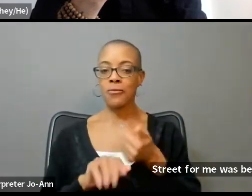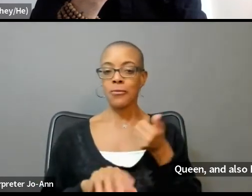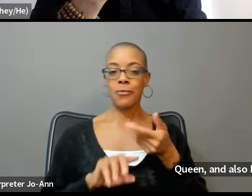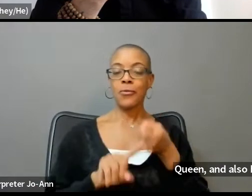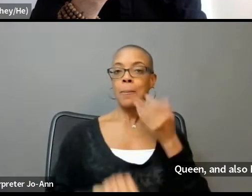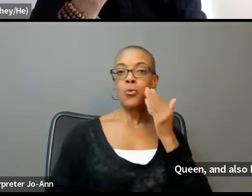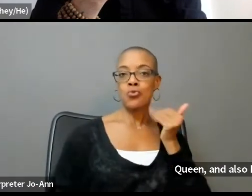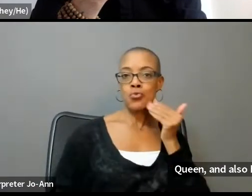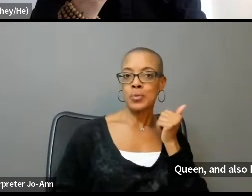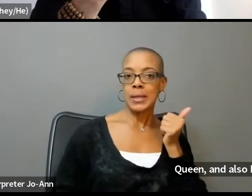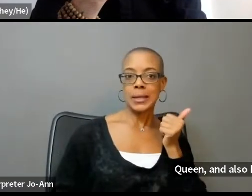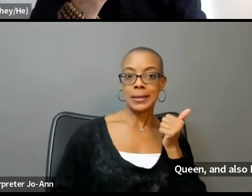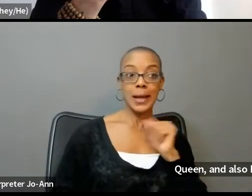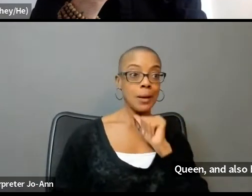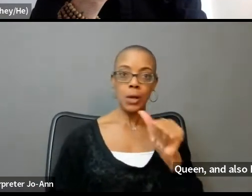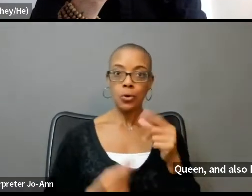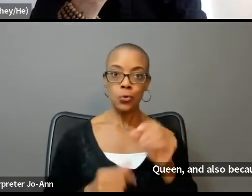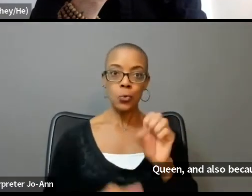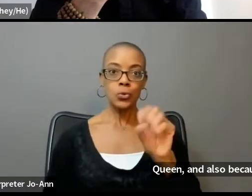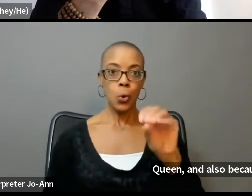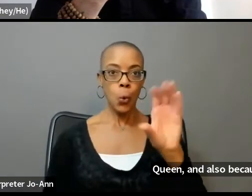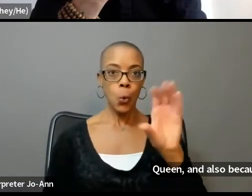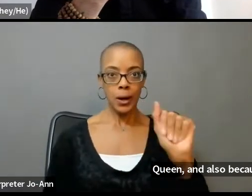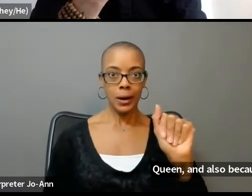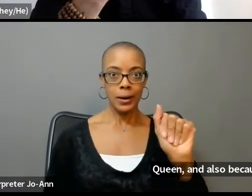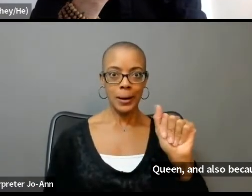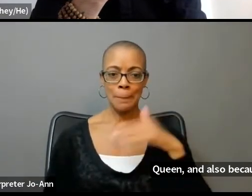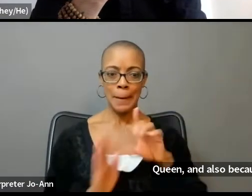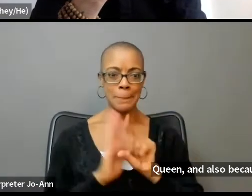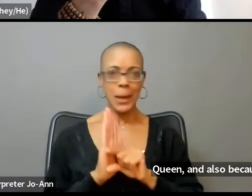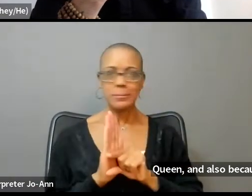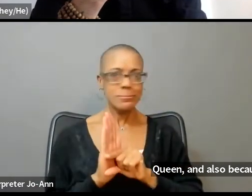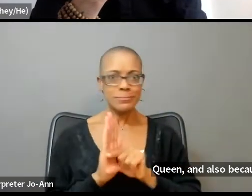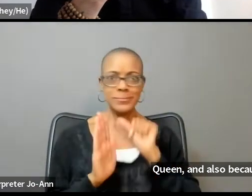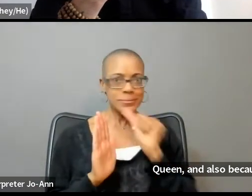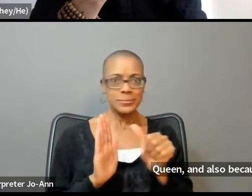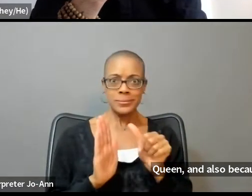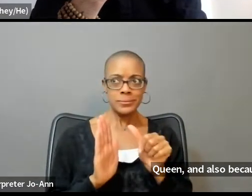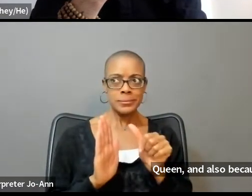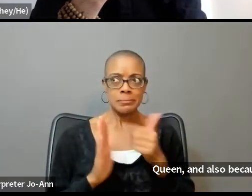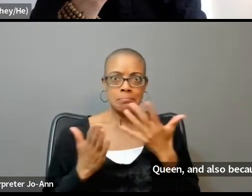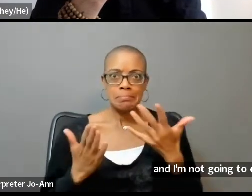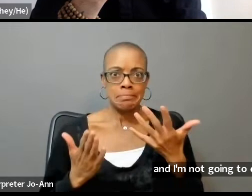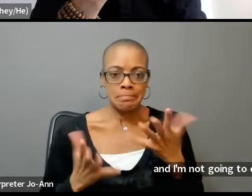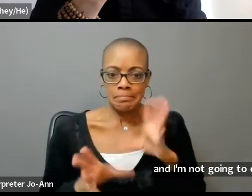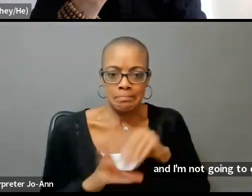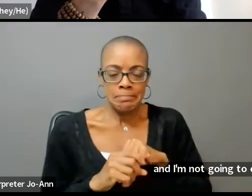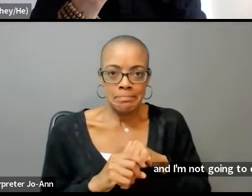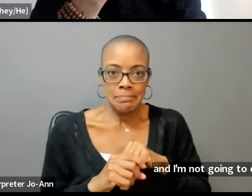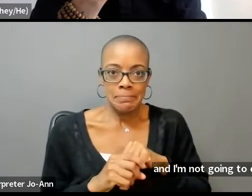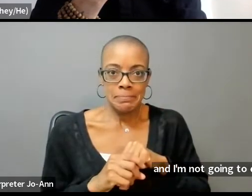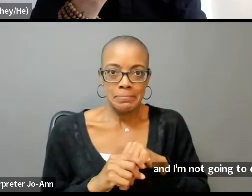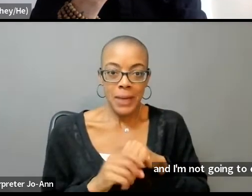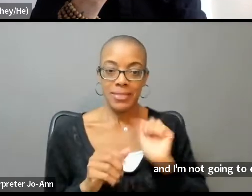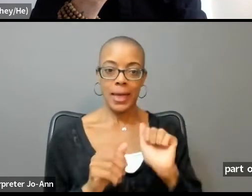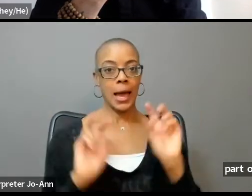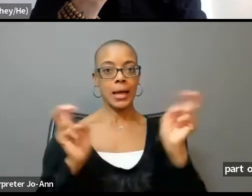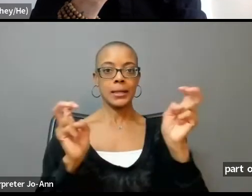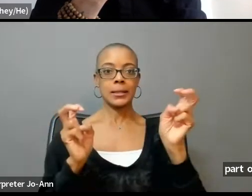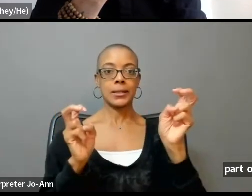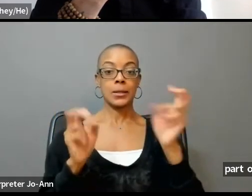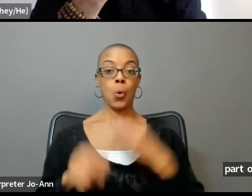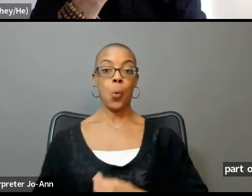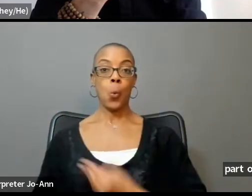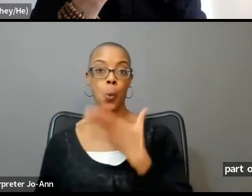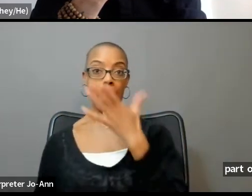not going to do soca numbers because it's not part of my background. I don't fit in the box that white gay